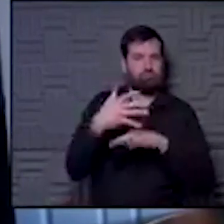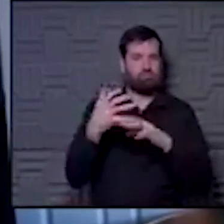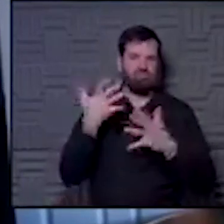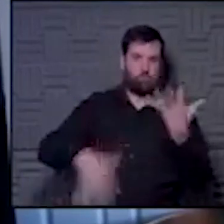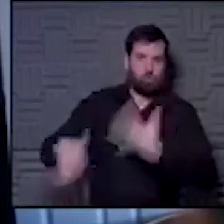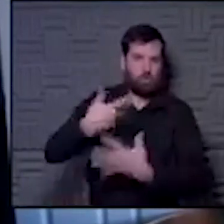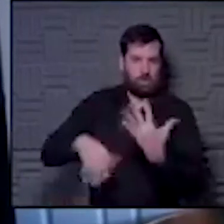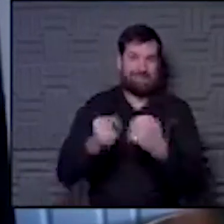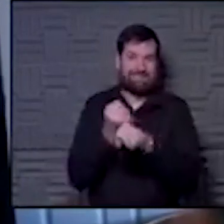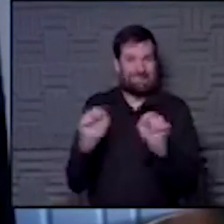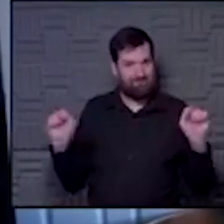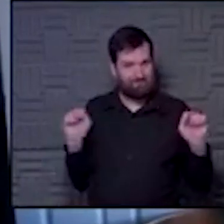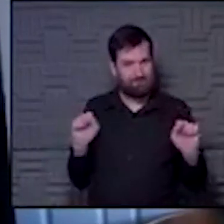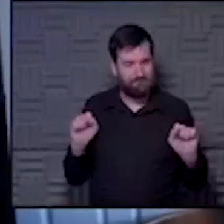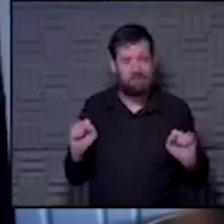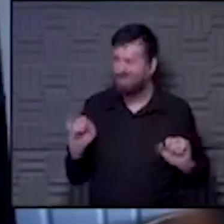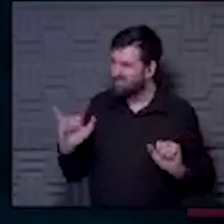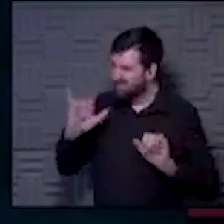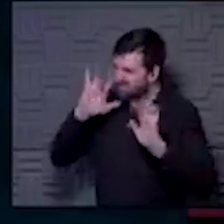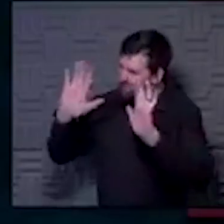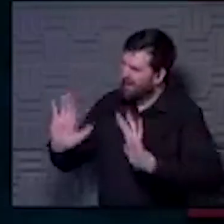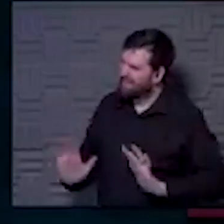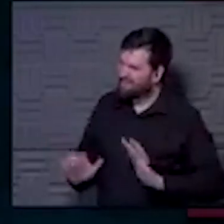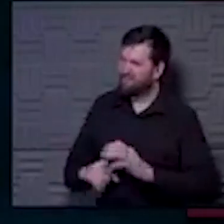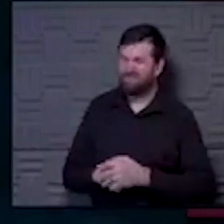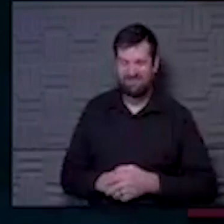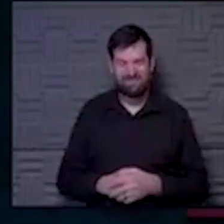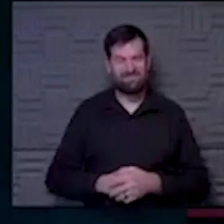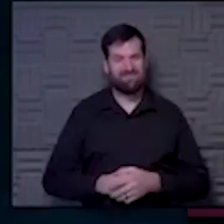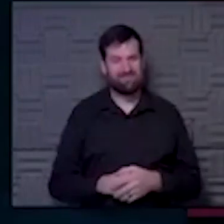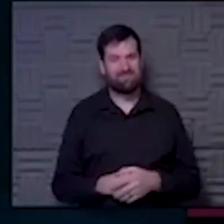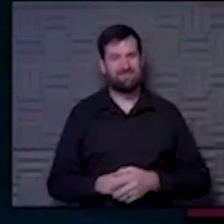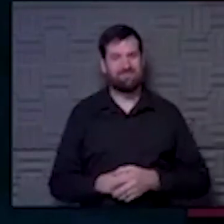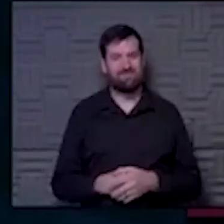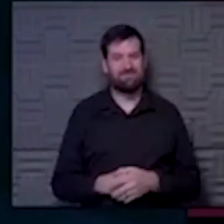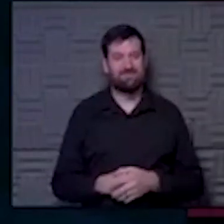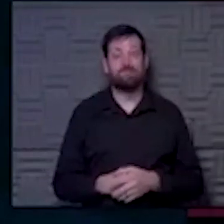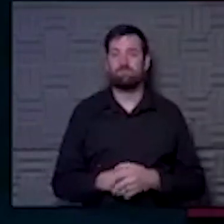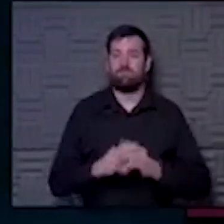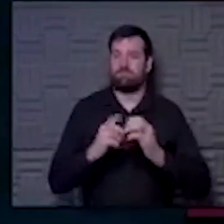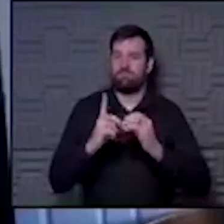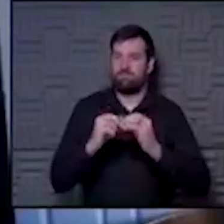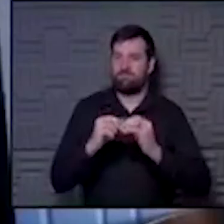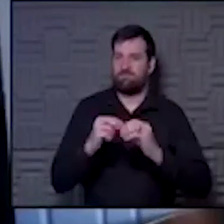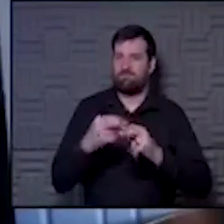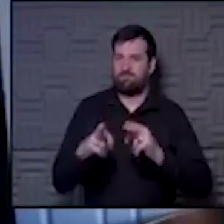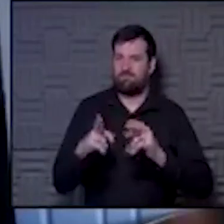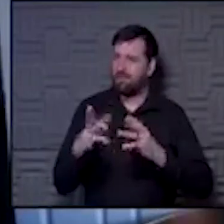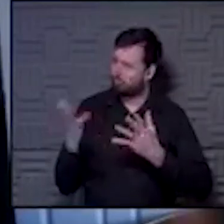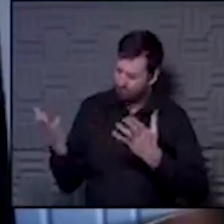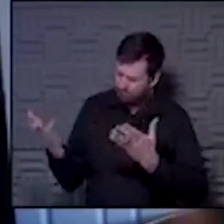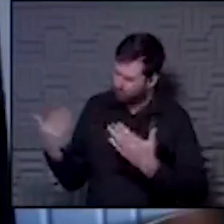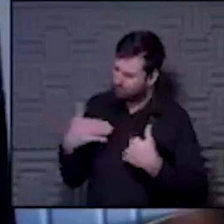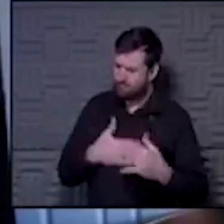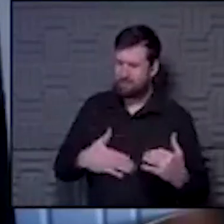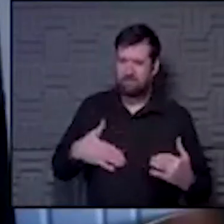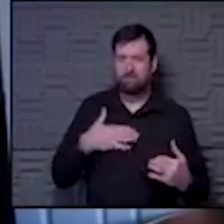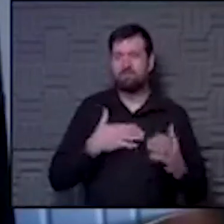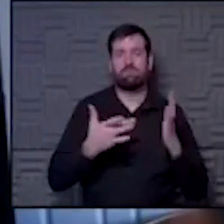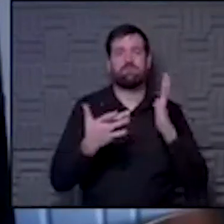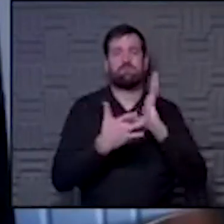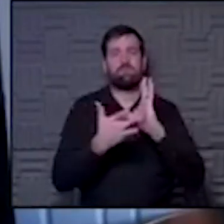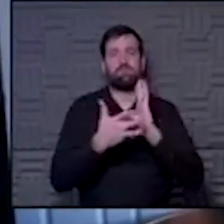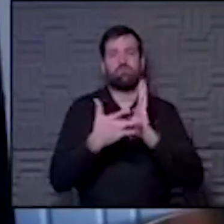I love that. Isn't that great? That is great. One more quick example. Please. Technical College in north